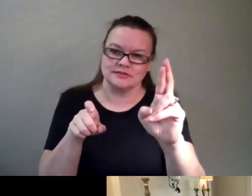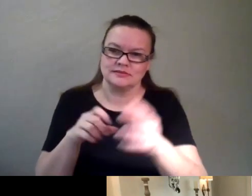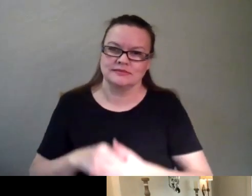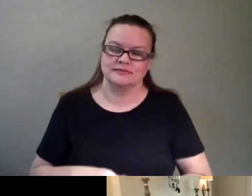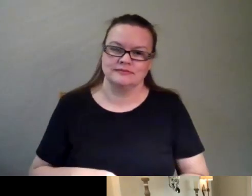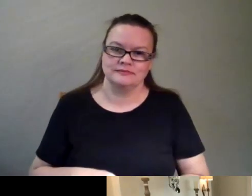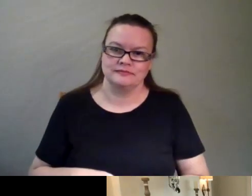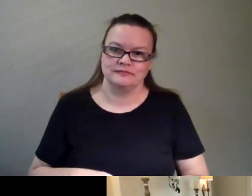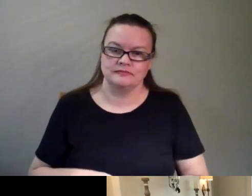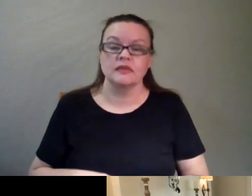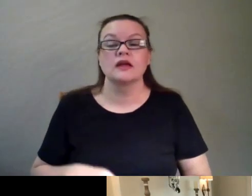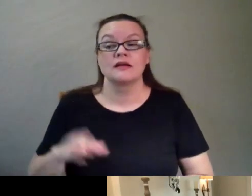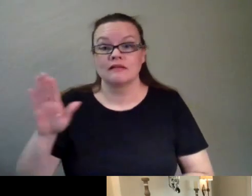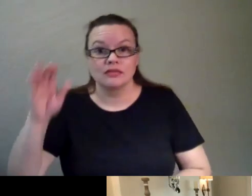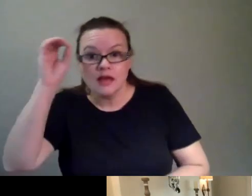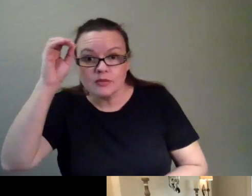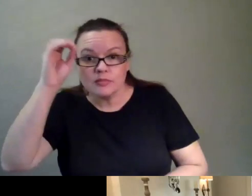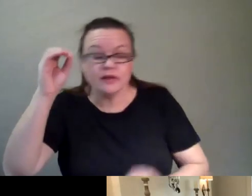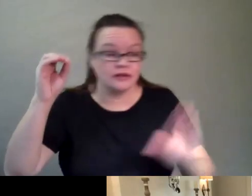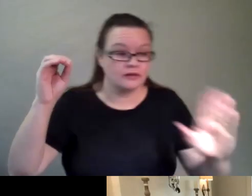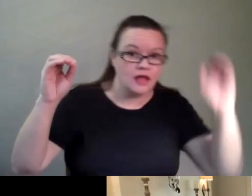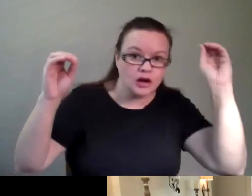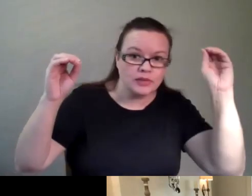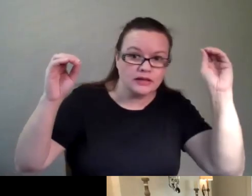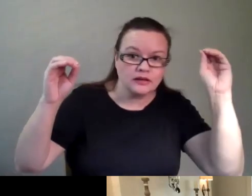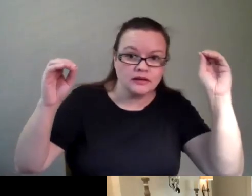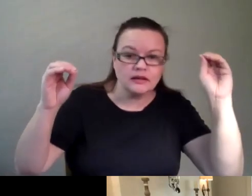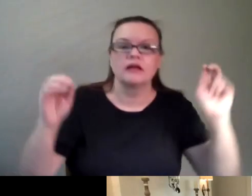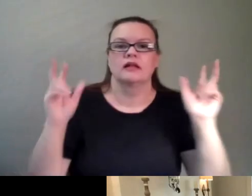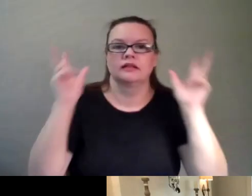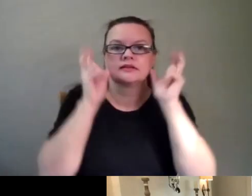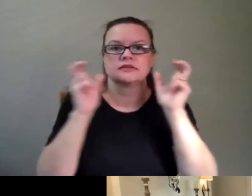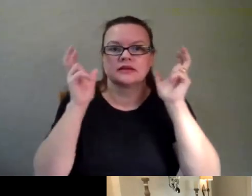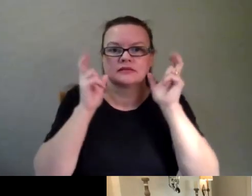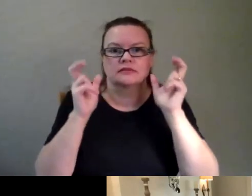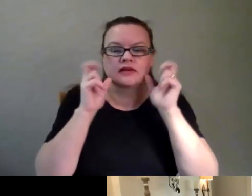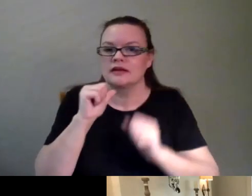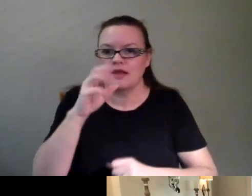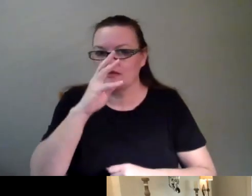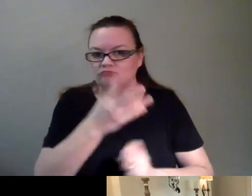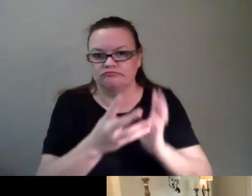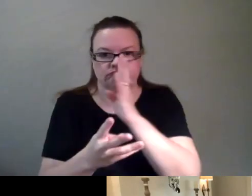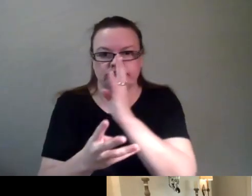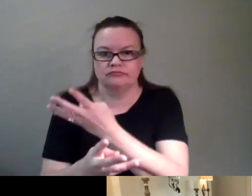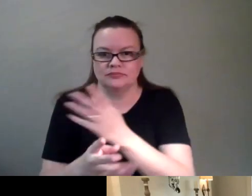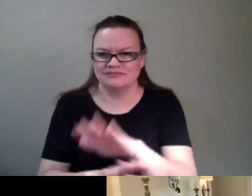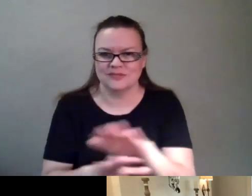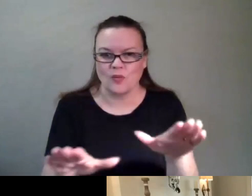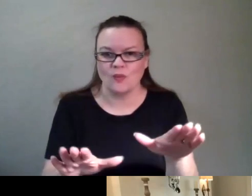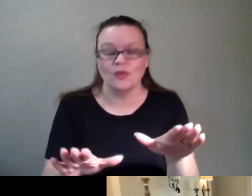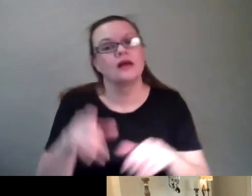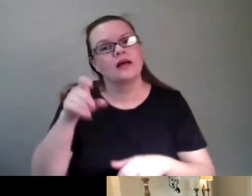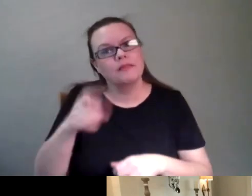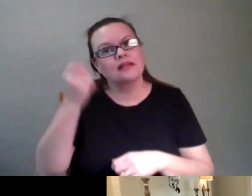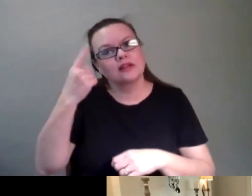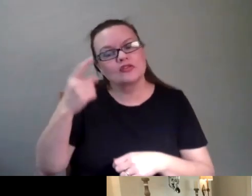of hearing each other, but kind of understanding the process of problem solving, so that you don't get into the